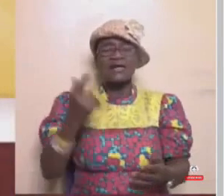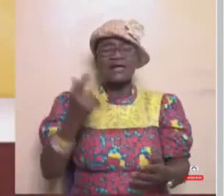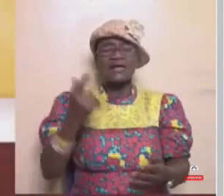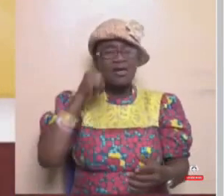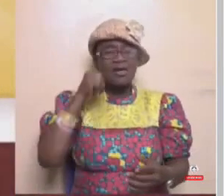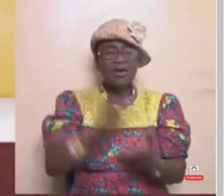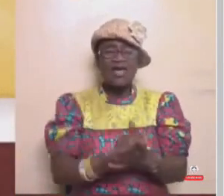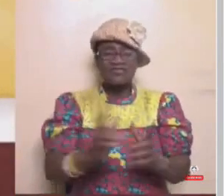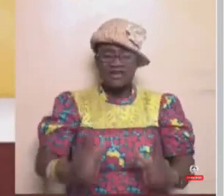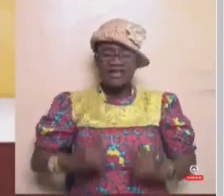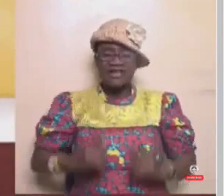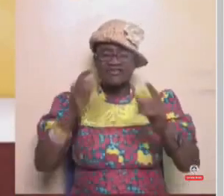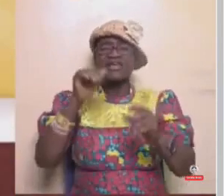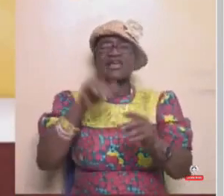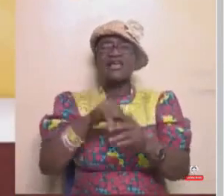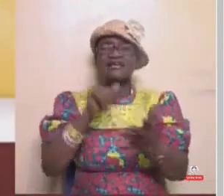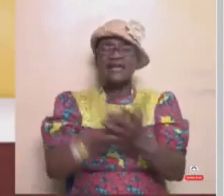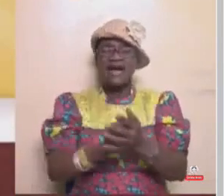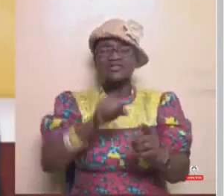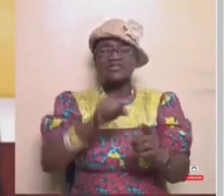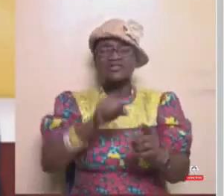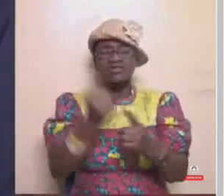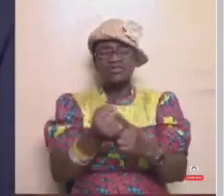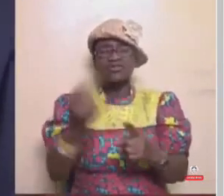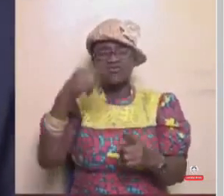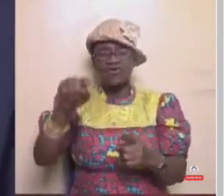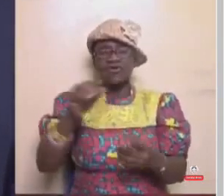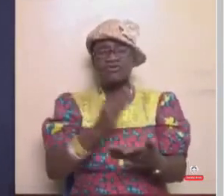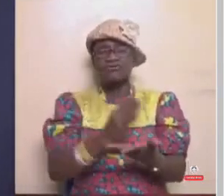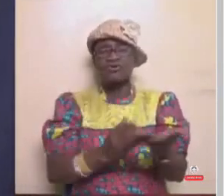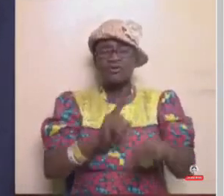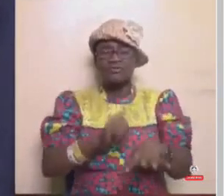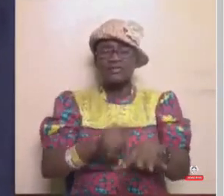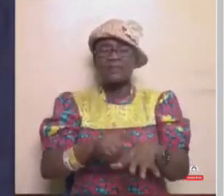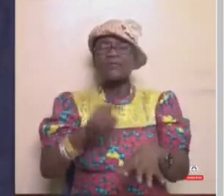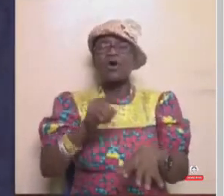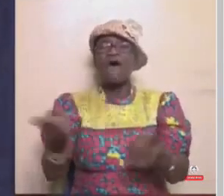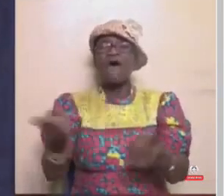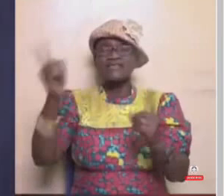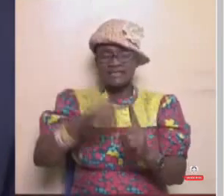situation for some time until a creditor